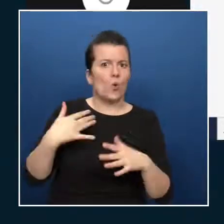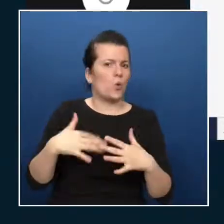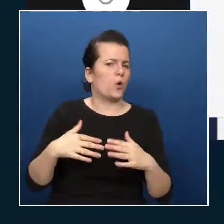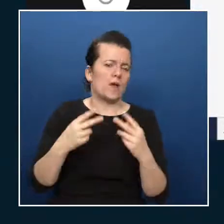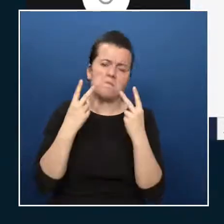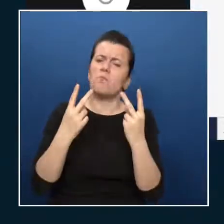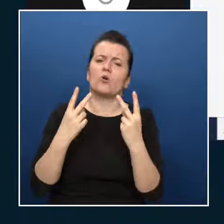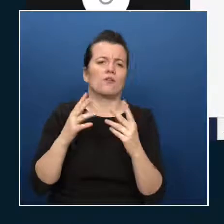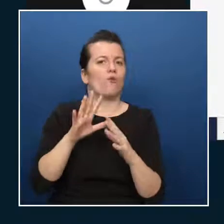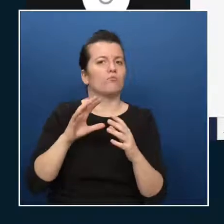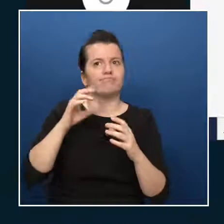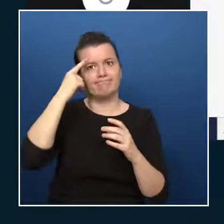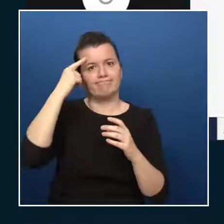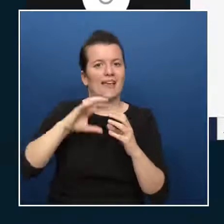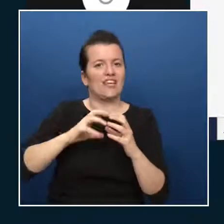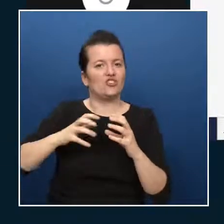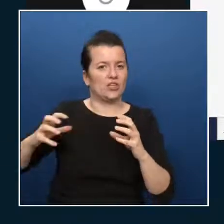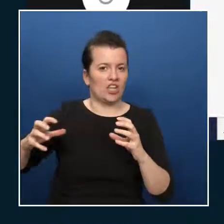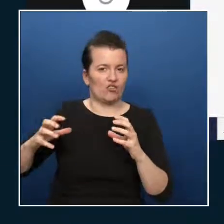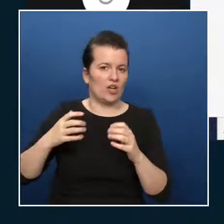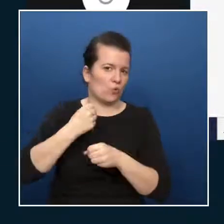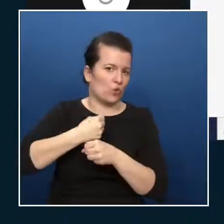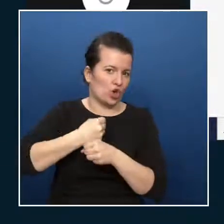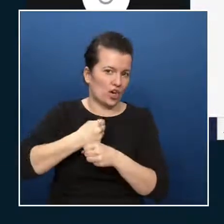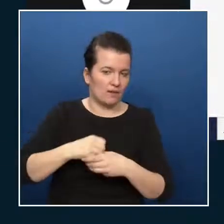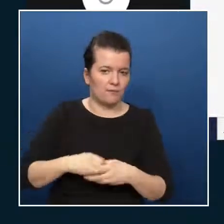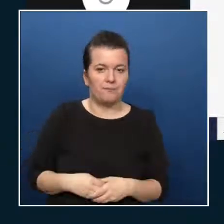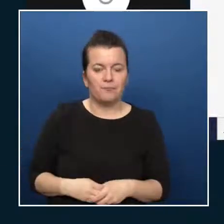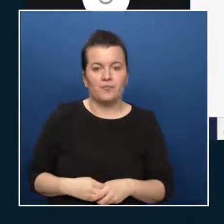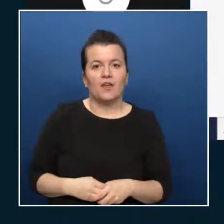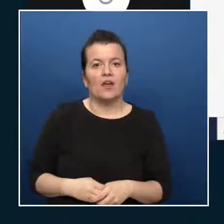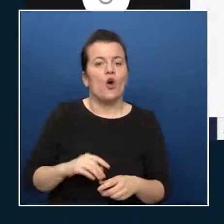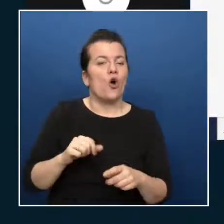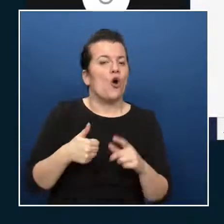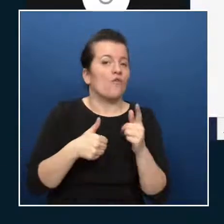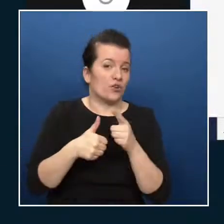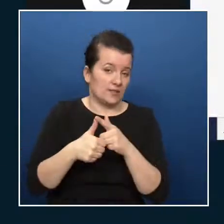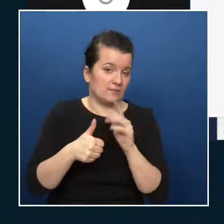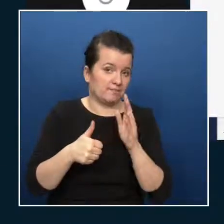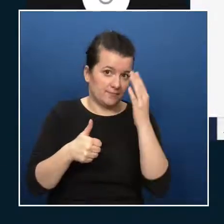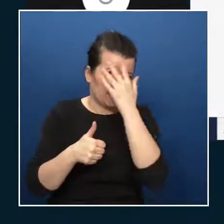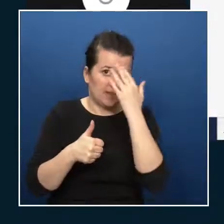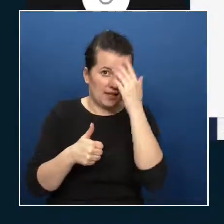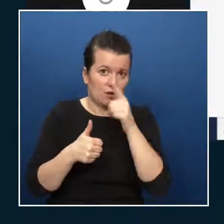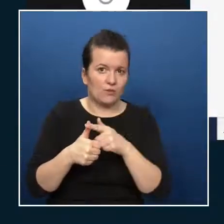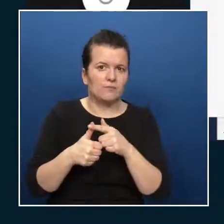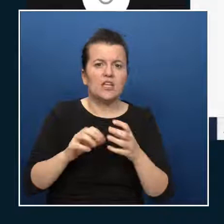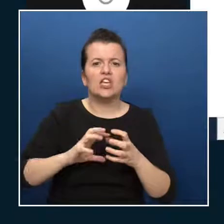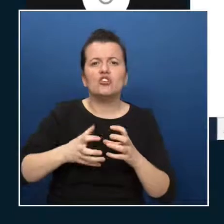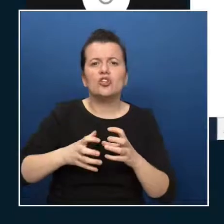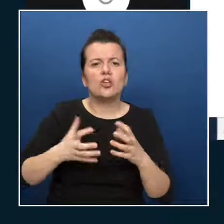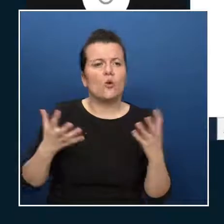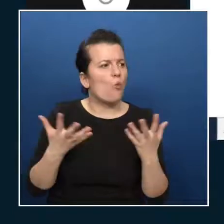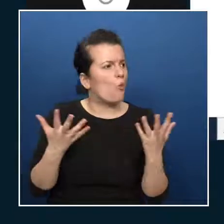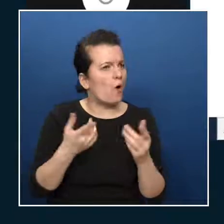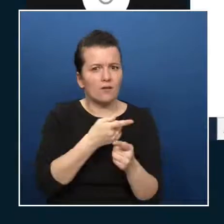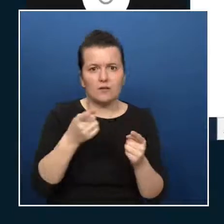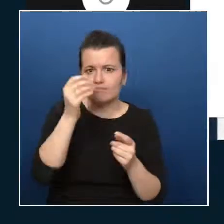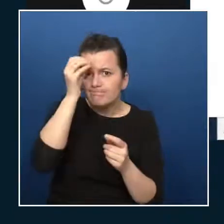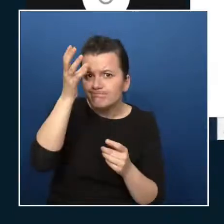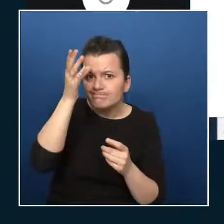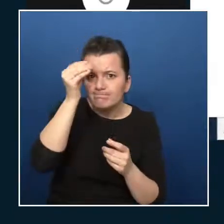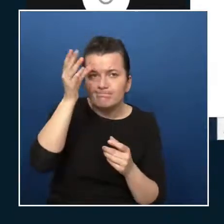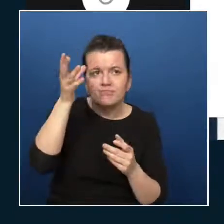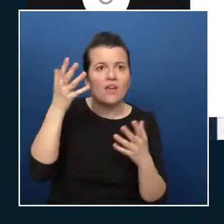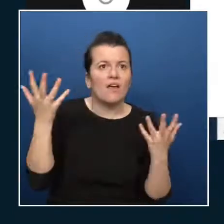out, as we learned. So first of all, you have to think, what amount of engineering power do we have? Do we have a